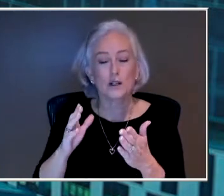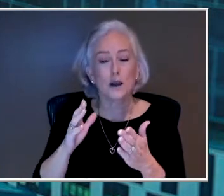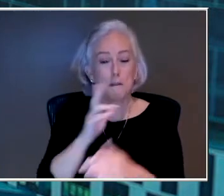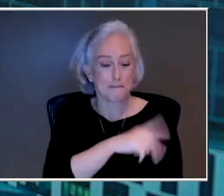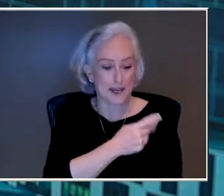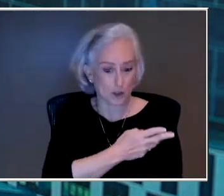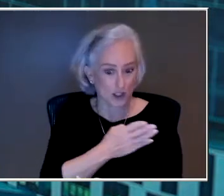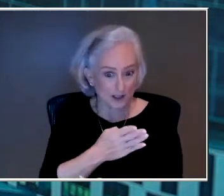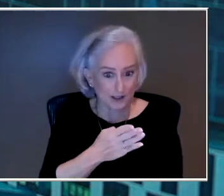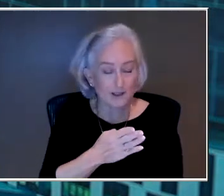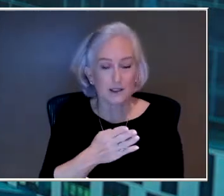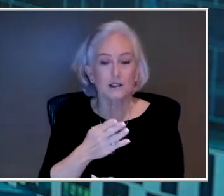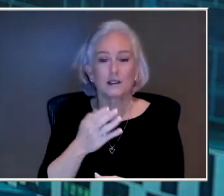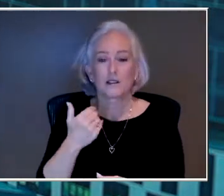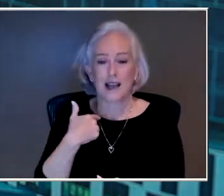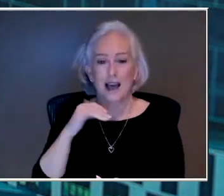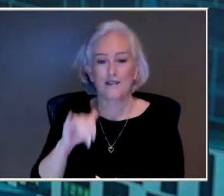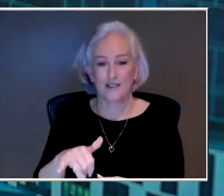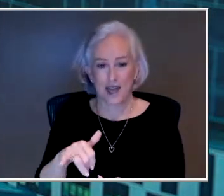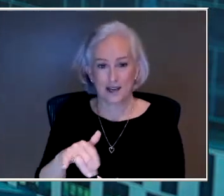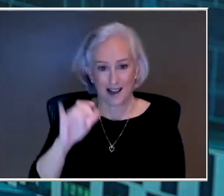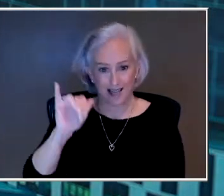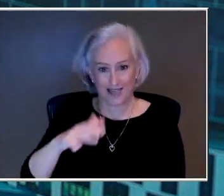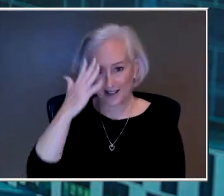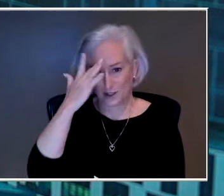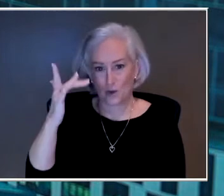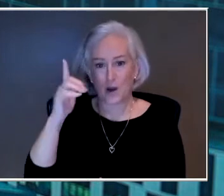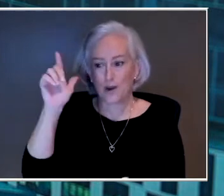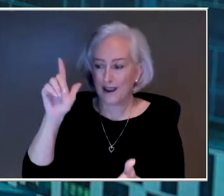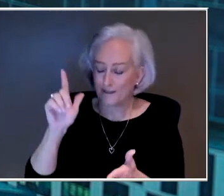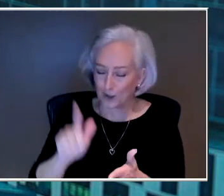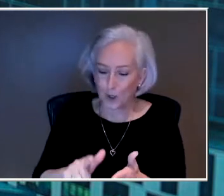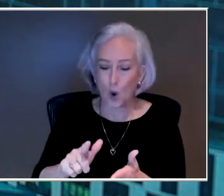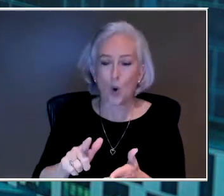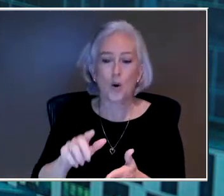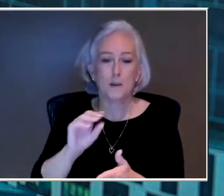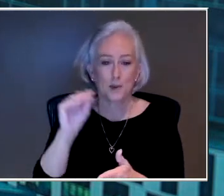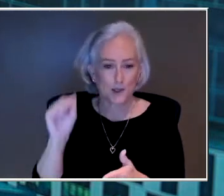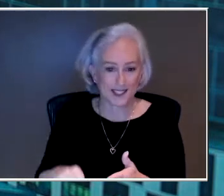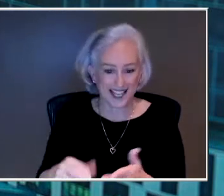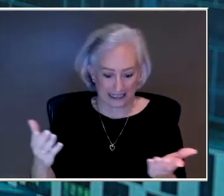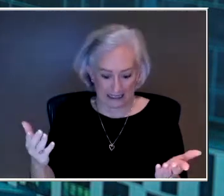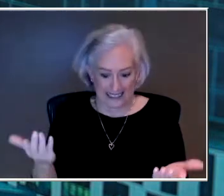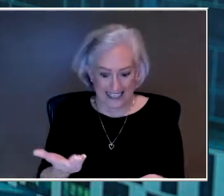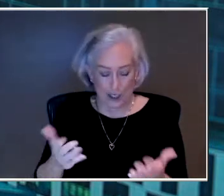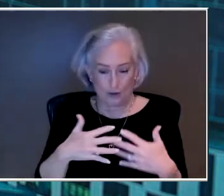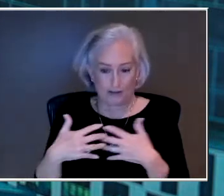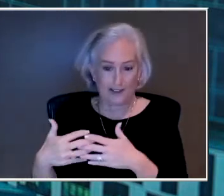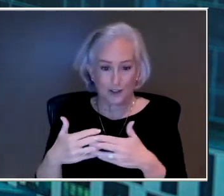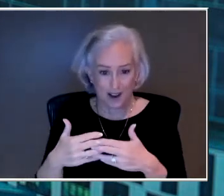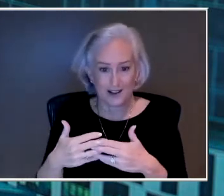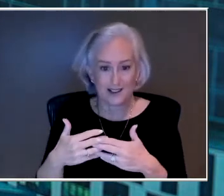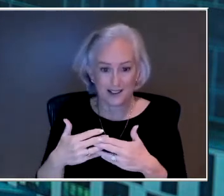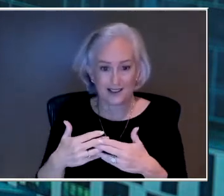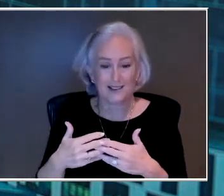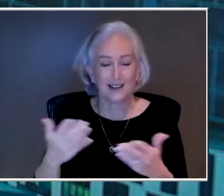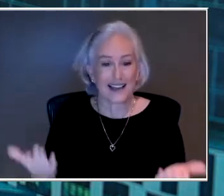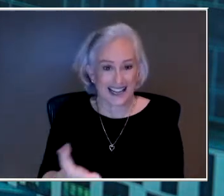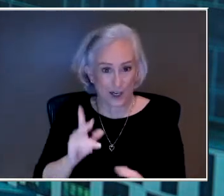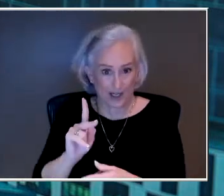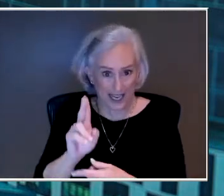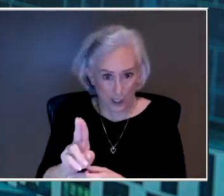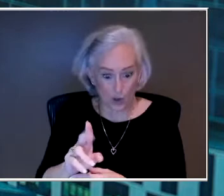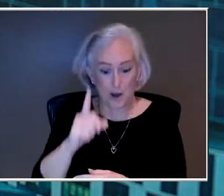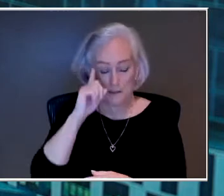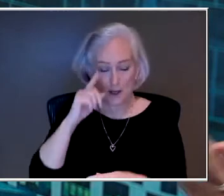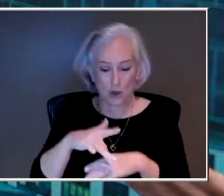here at KU we have some of the lowest rates in the entire country, not only because of our early detection and prevention program, but because of